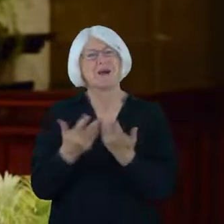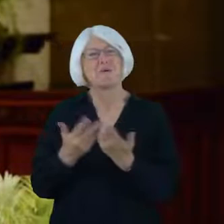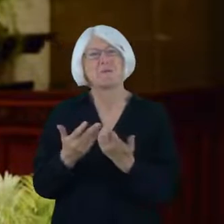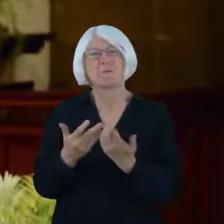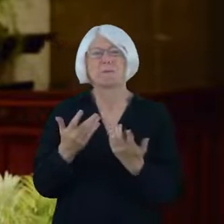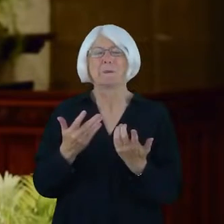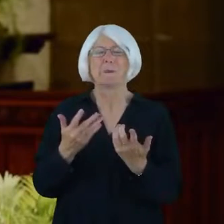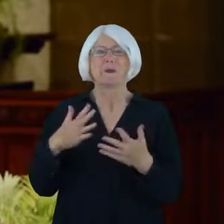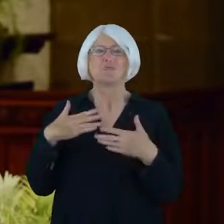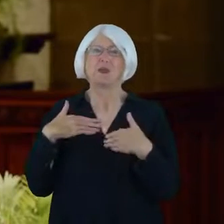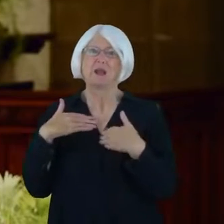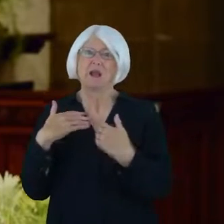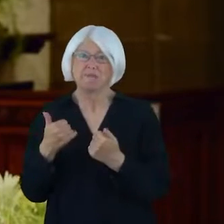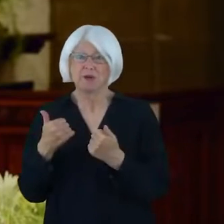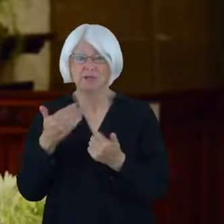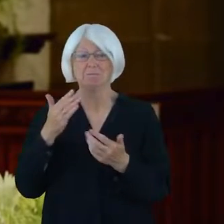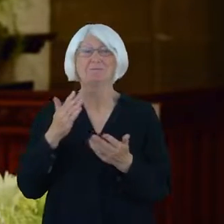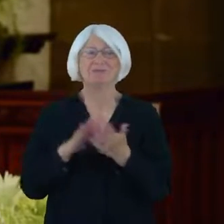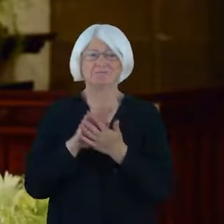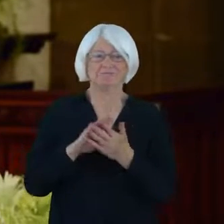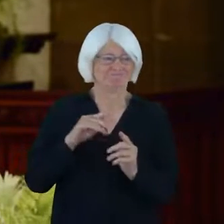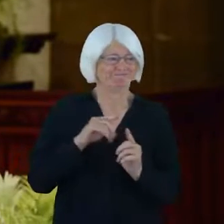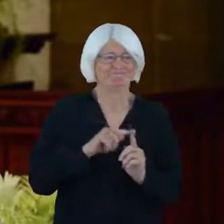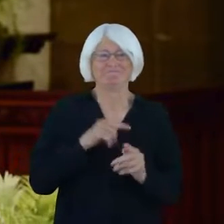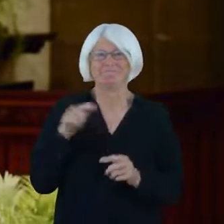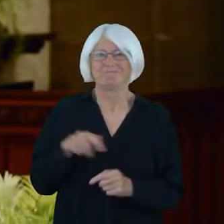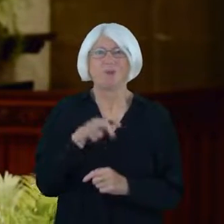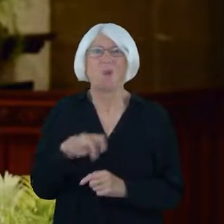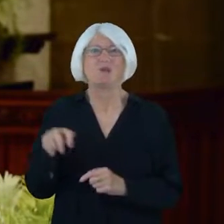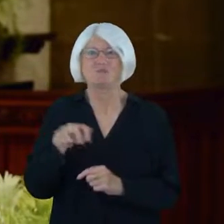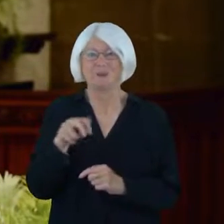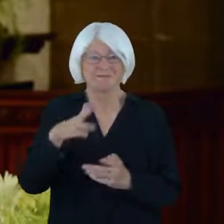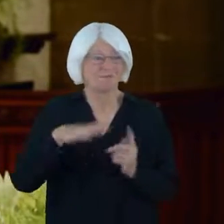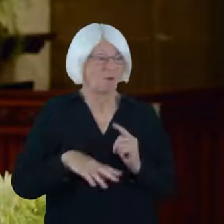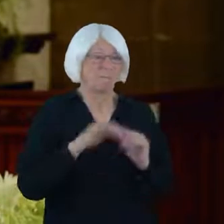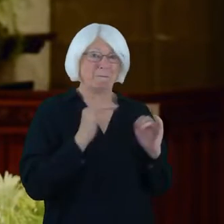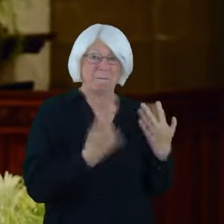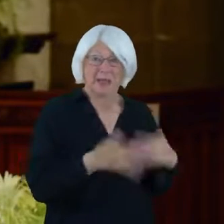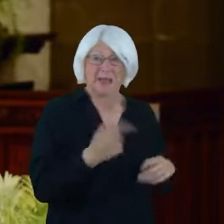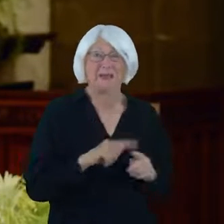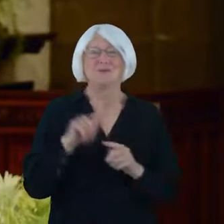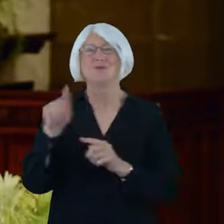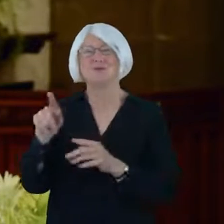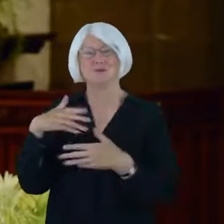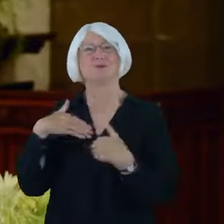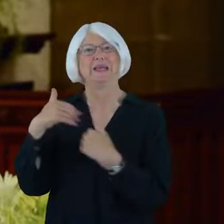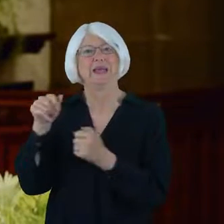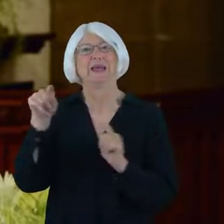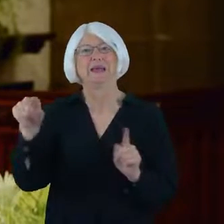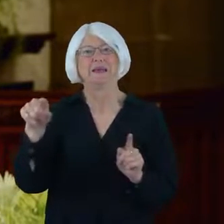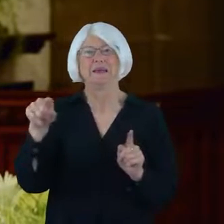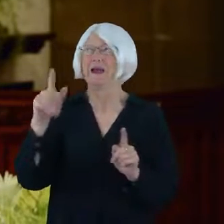to healing. And that recovery is guided by the living and active voice of God, if